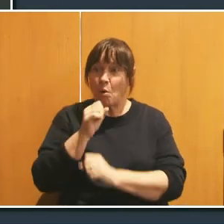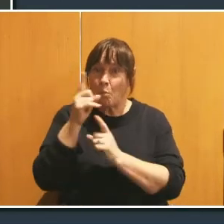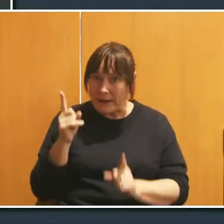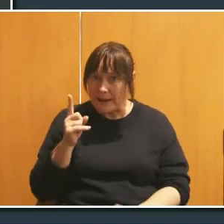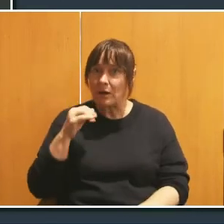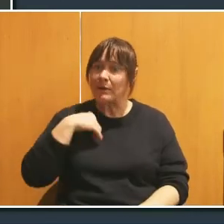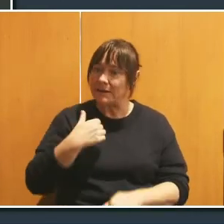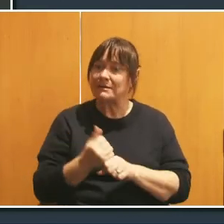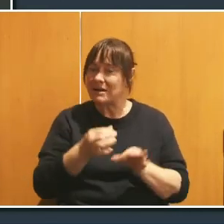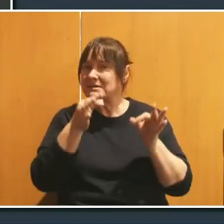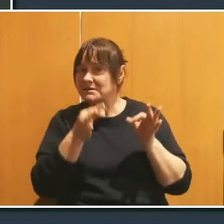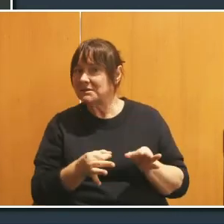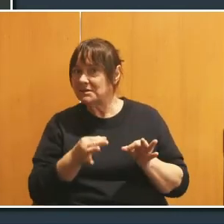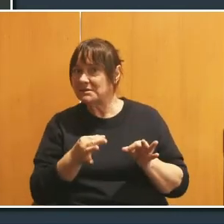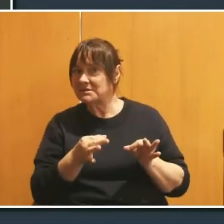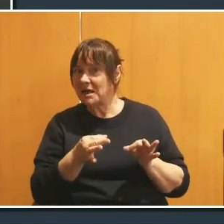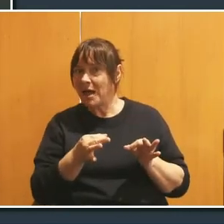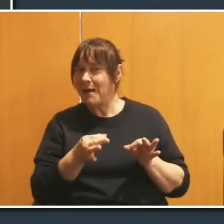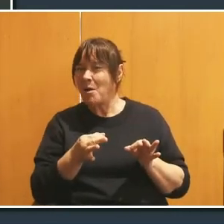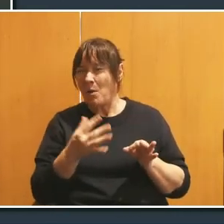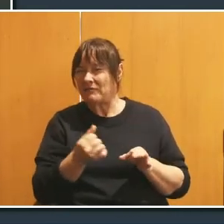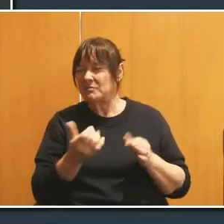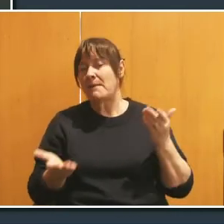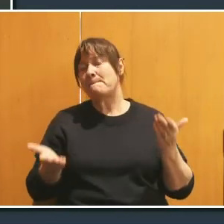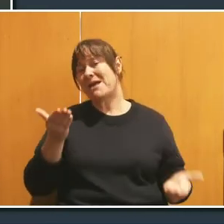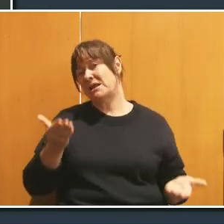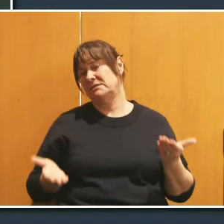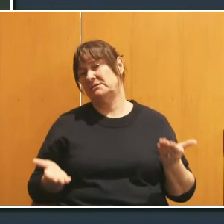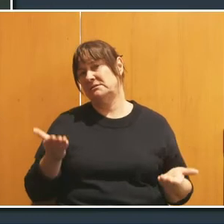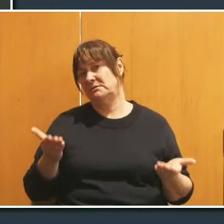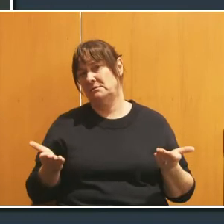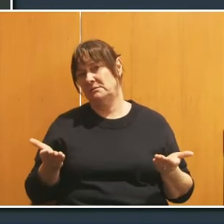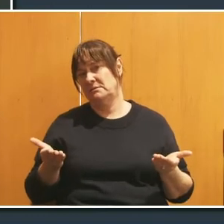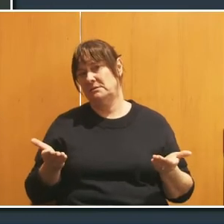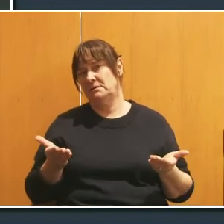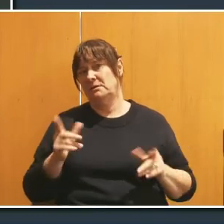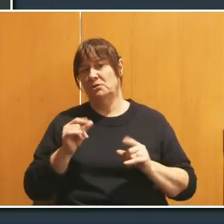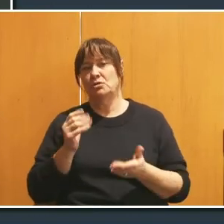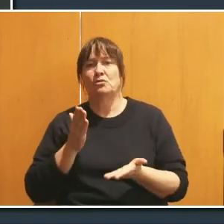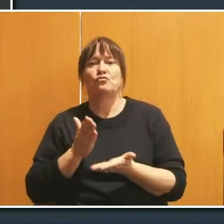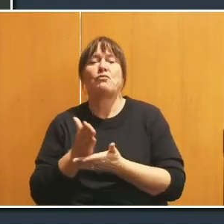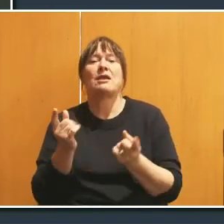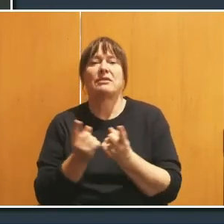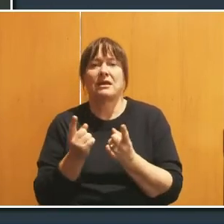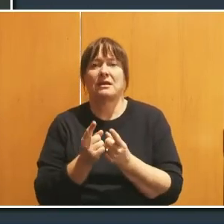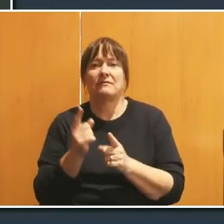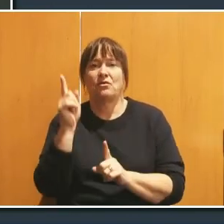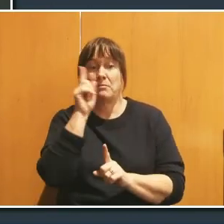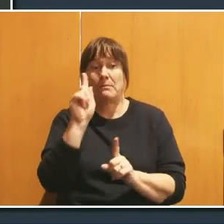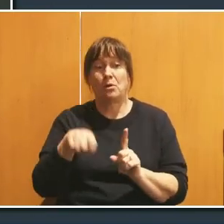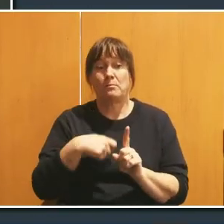make those decisions in a very balanced way. They're about doing the right thing for the Napier ratepayer,